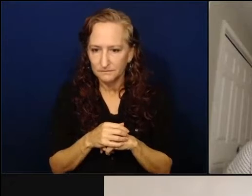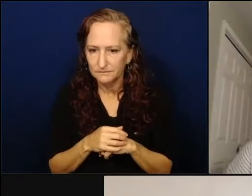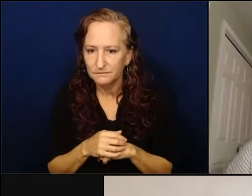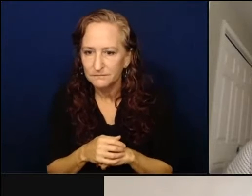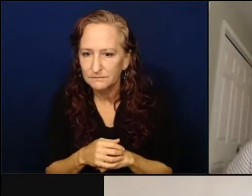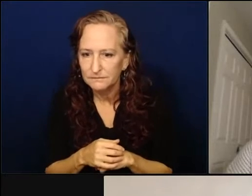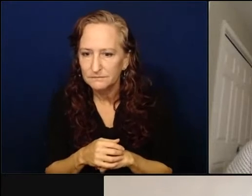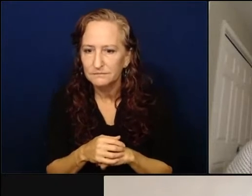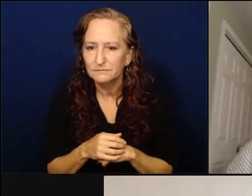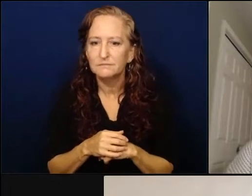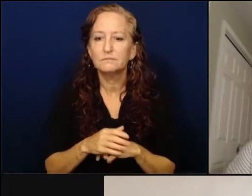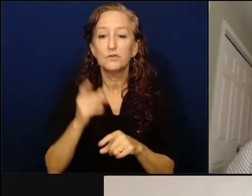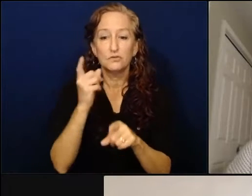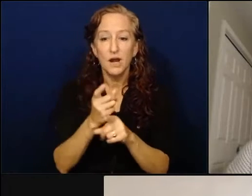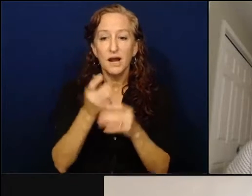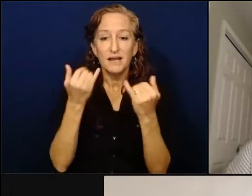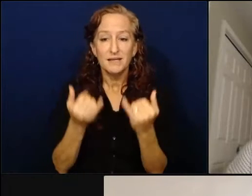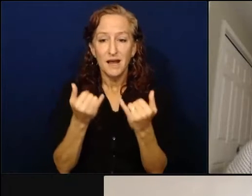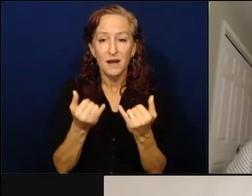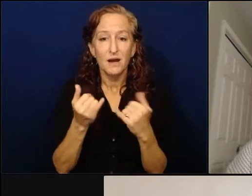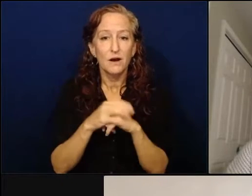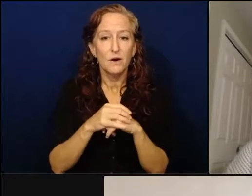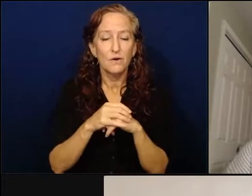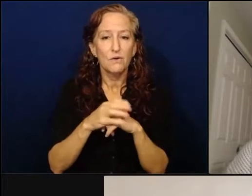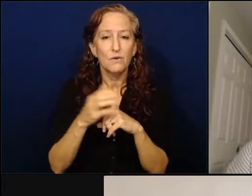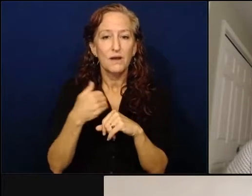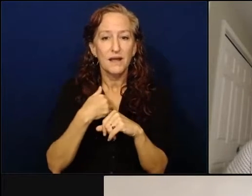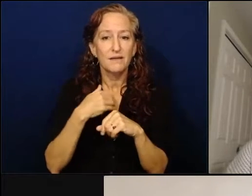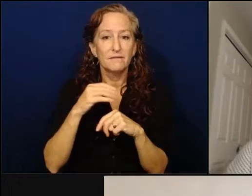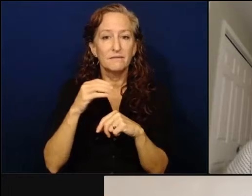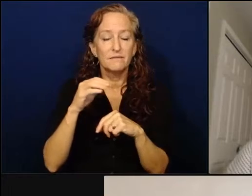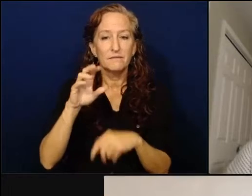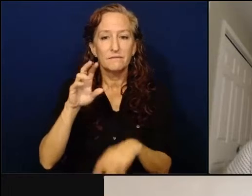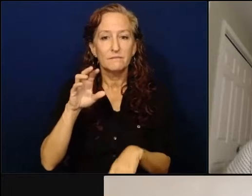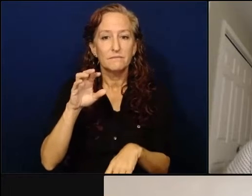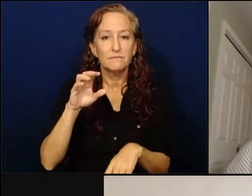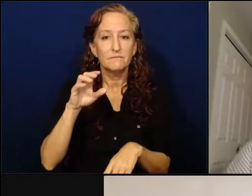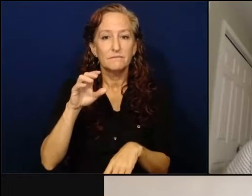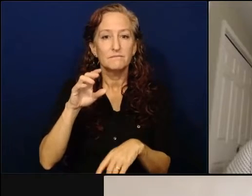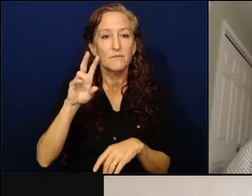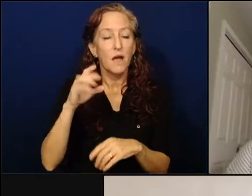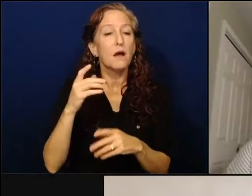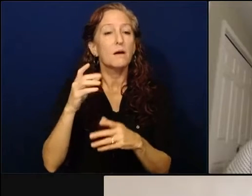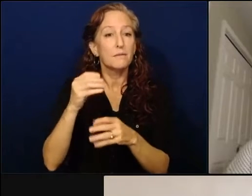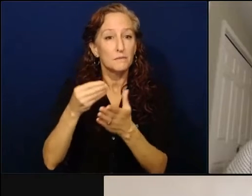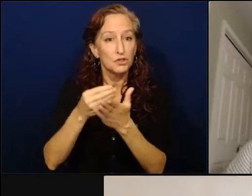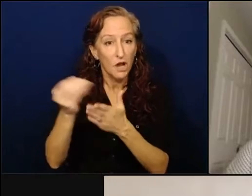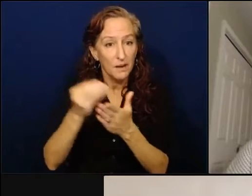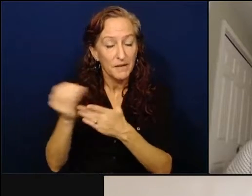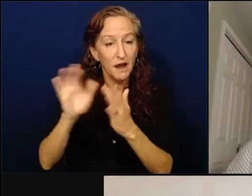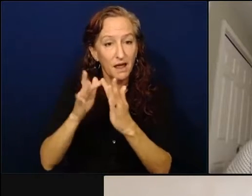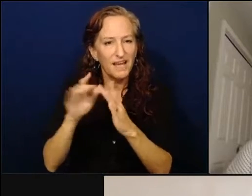we're seeing right now is volumes that are very much like holiday volumes. So there's a huge surge